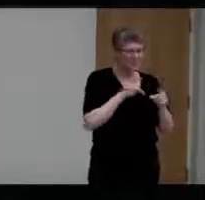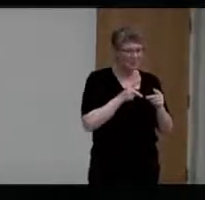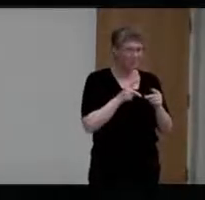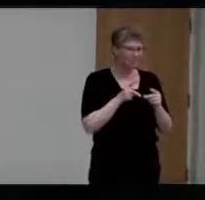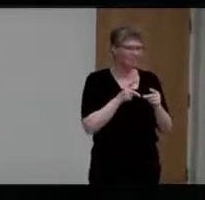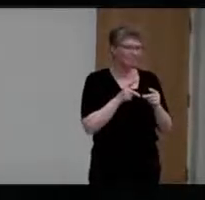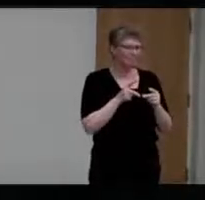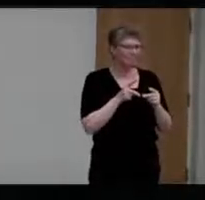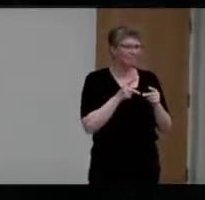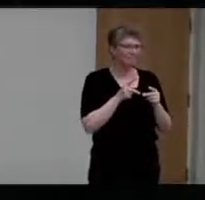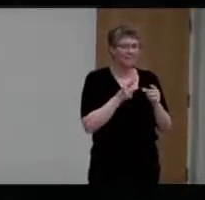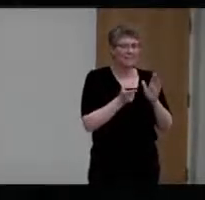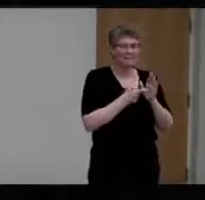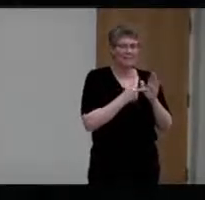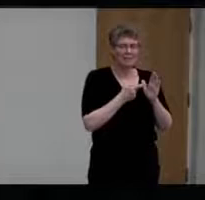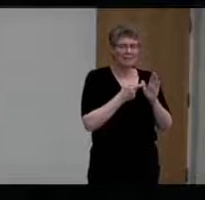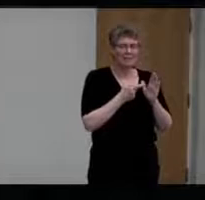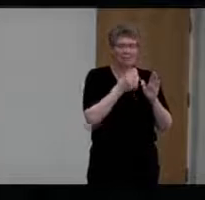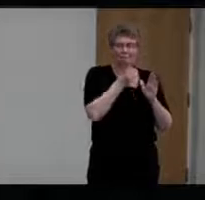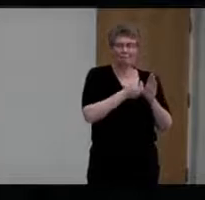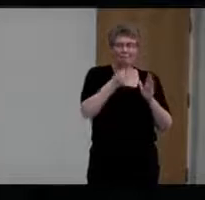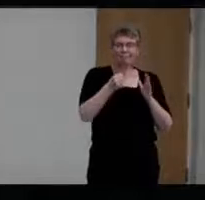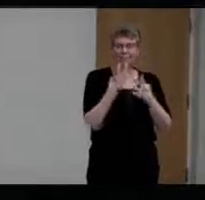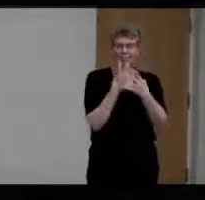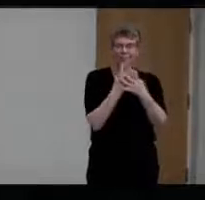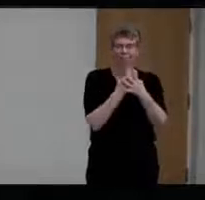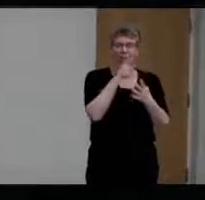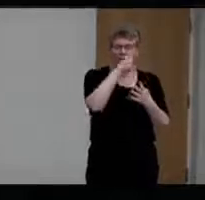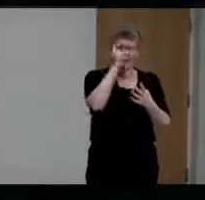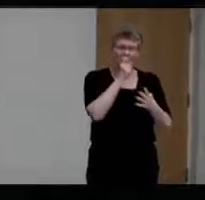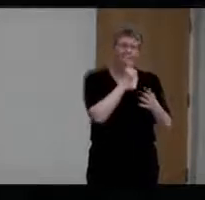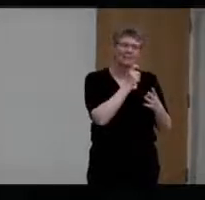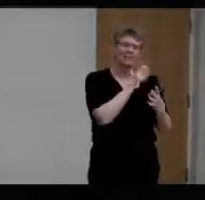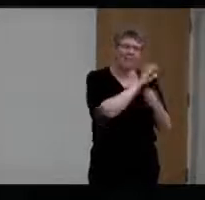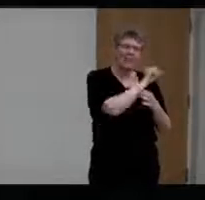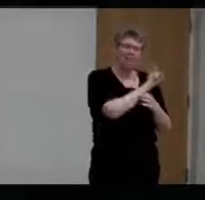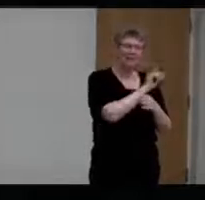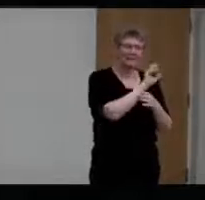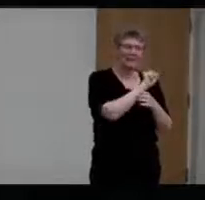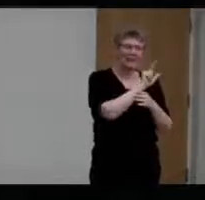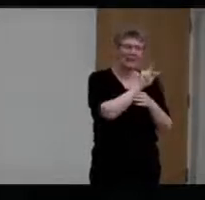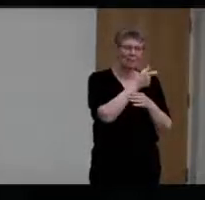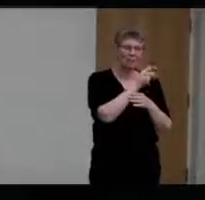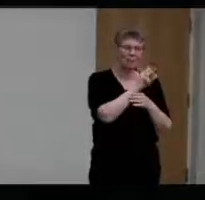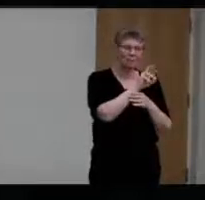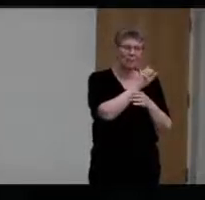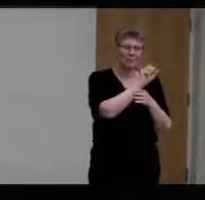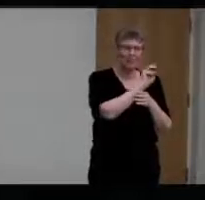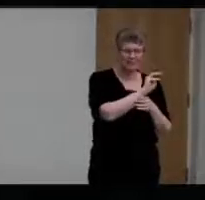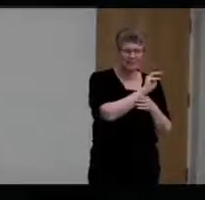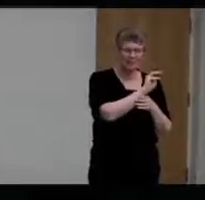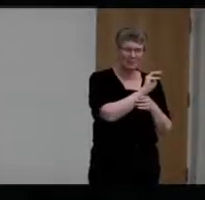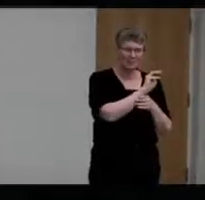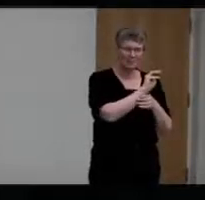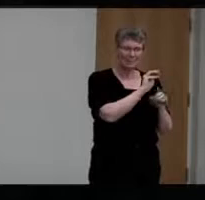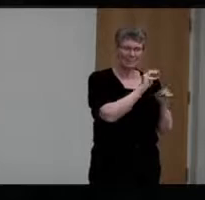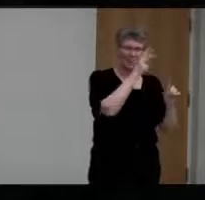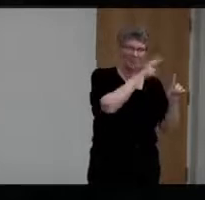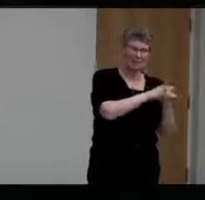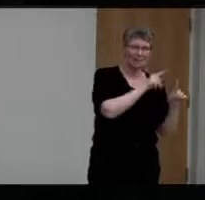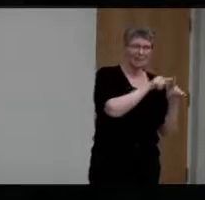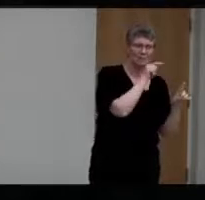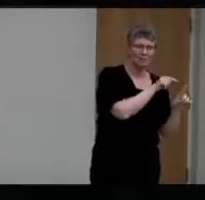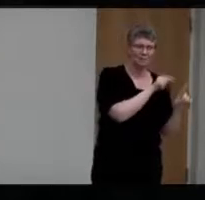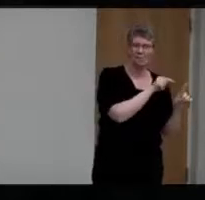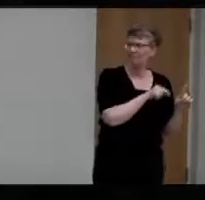an algorithm's perception of them and the data that fed into that, whether it was useful or not. Can you explain that a little bit?